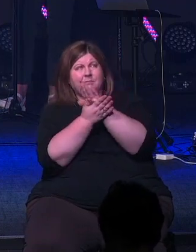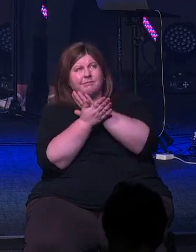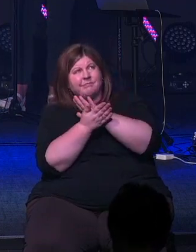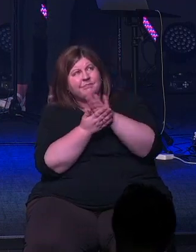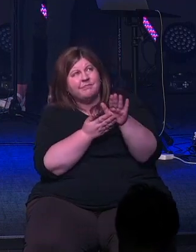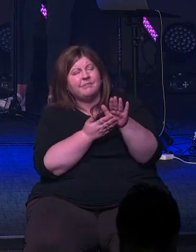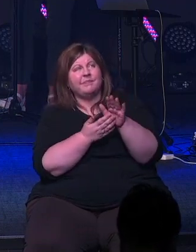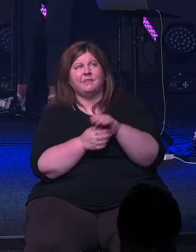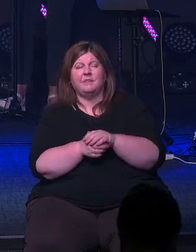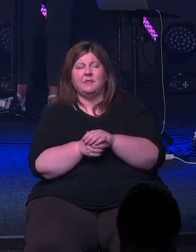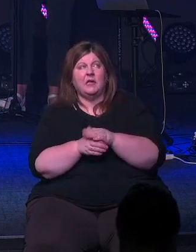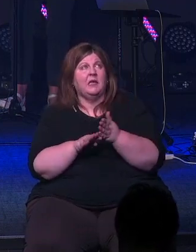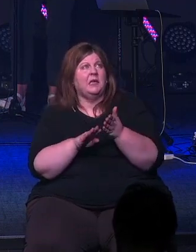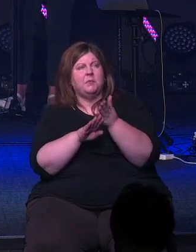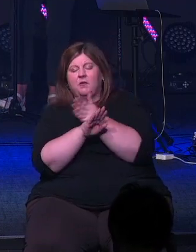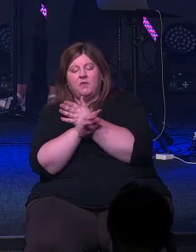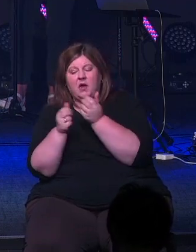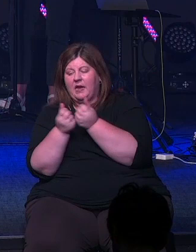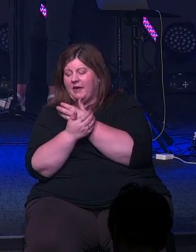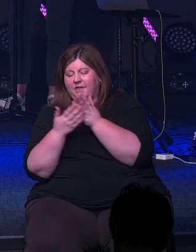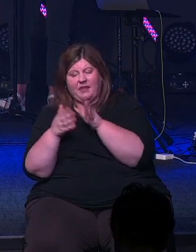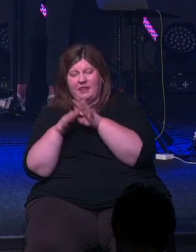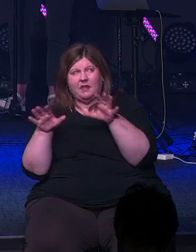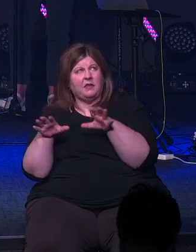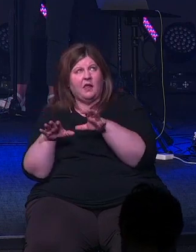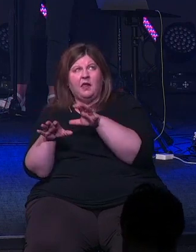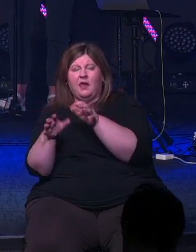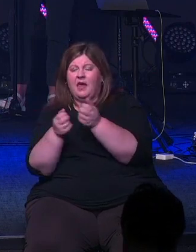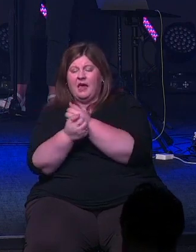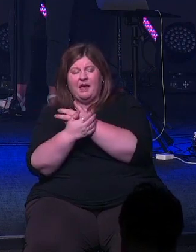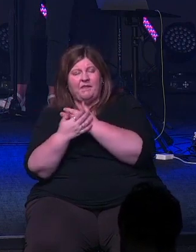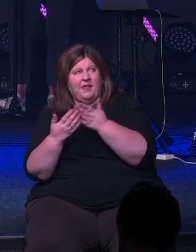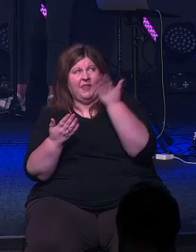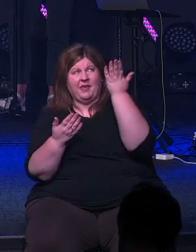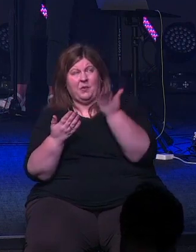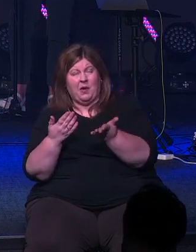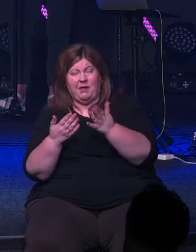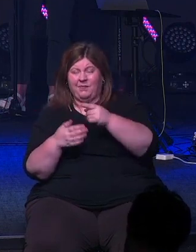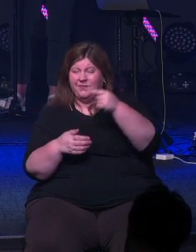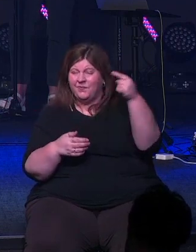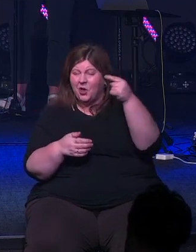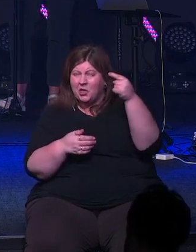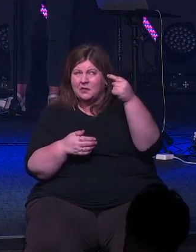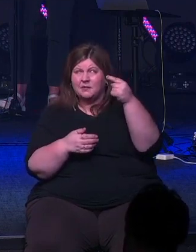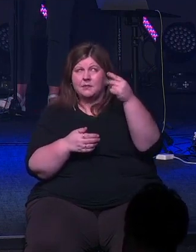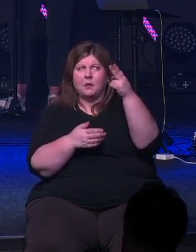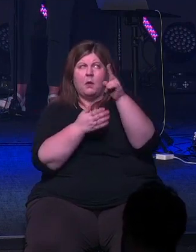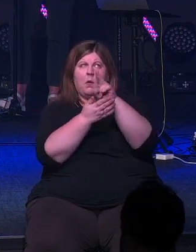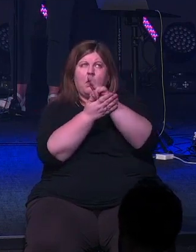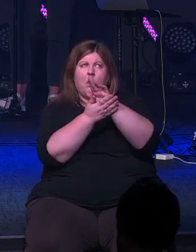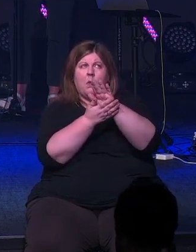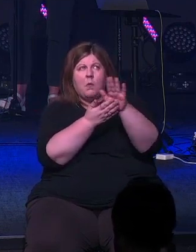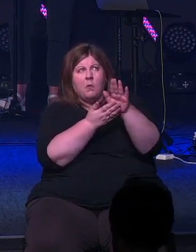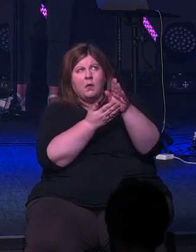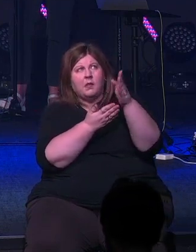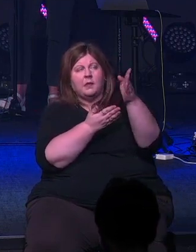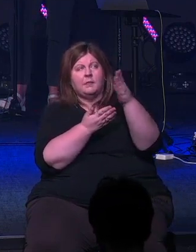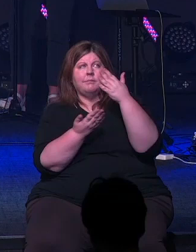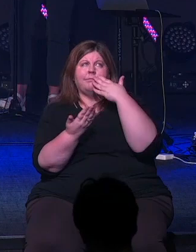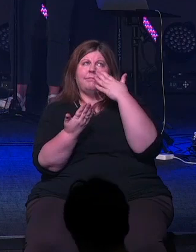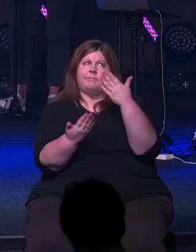Before everything else that you do, everything else that you are holy, and we lift that up to you in thanks,